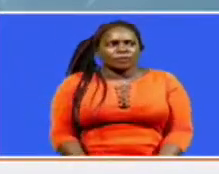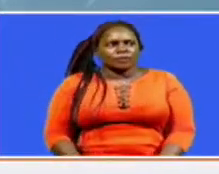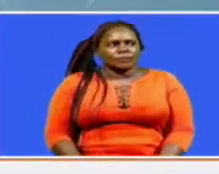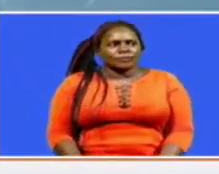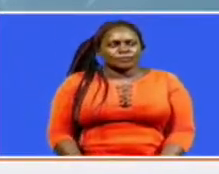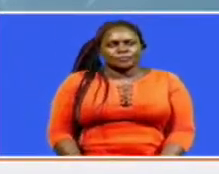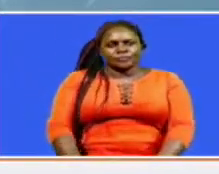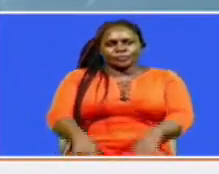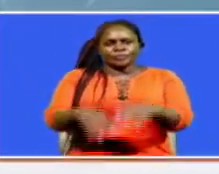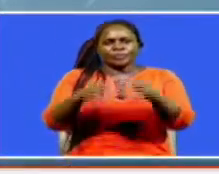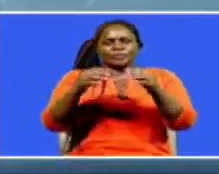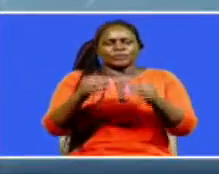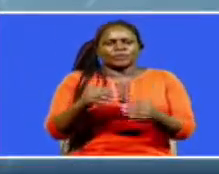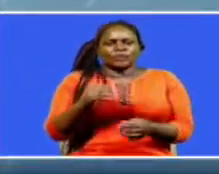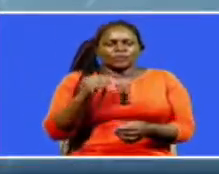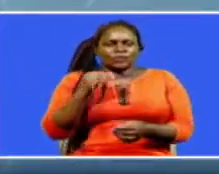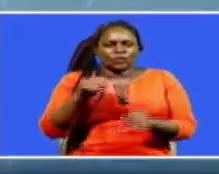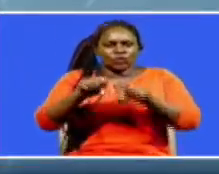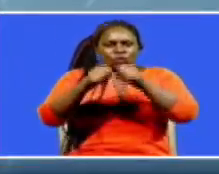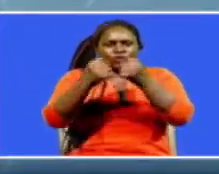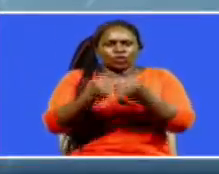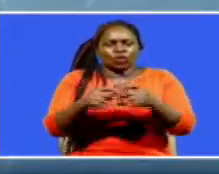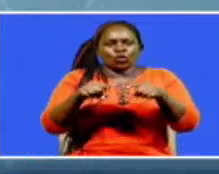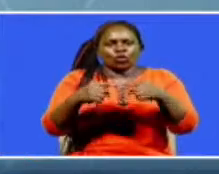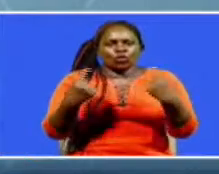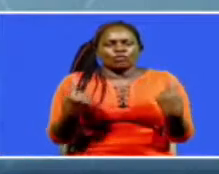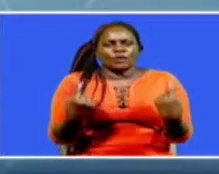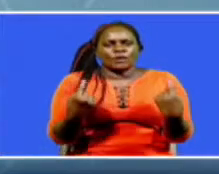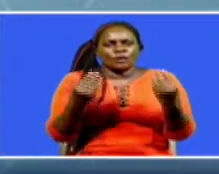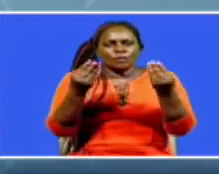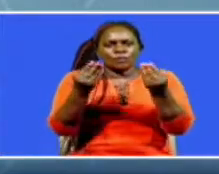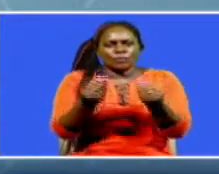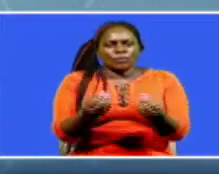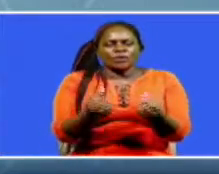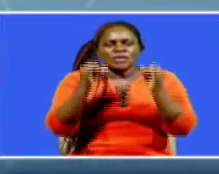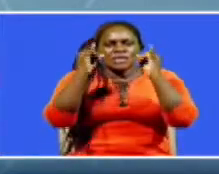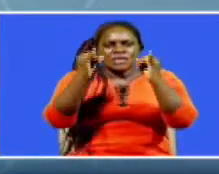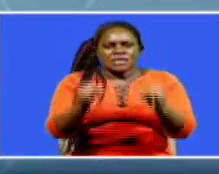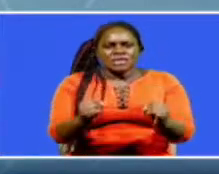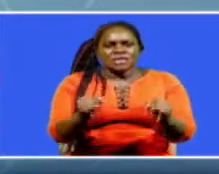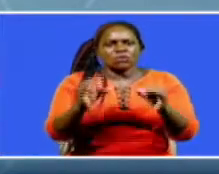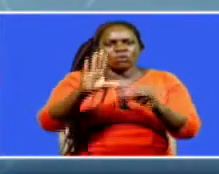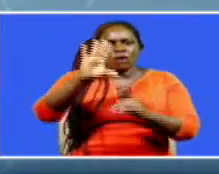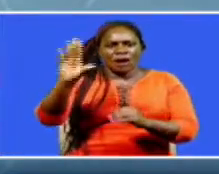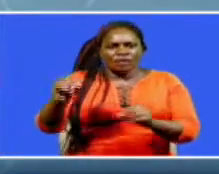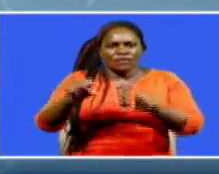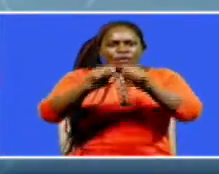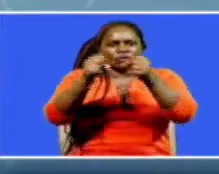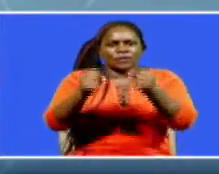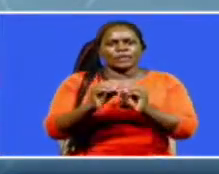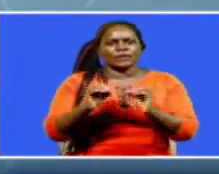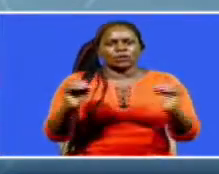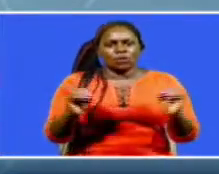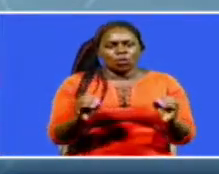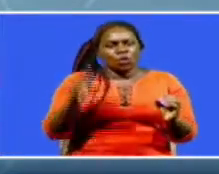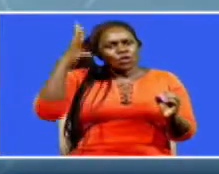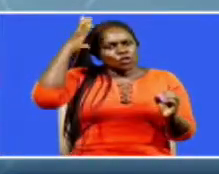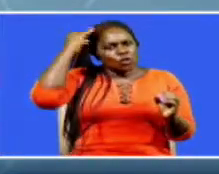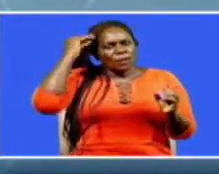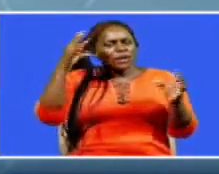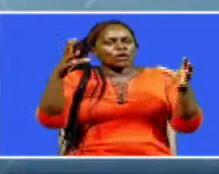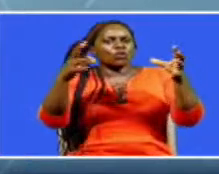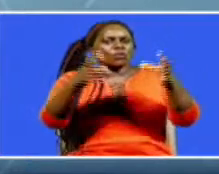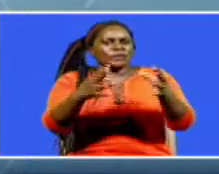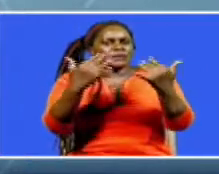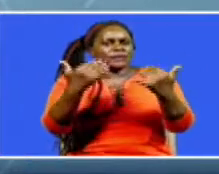Moving on, the domestic and social conflict resolution is not news in African societies. The Somali